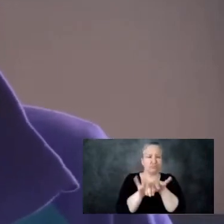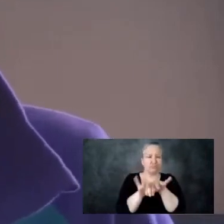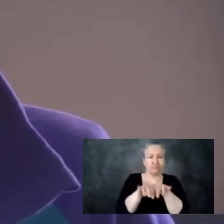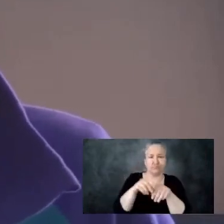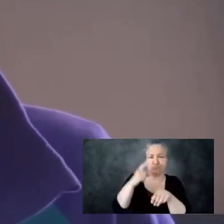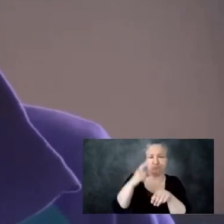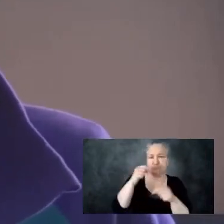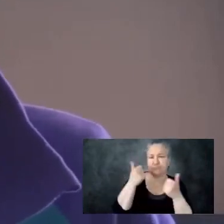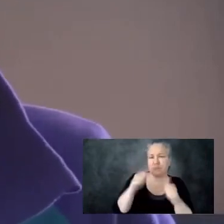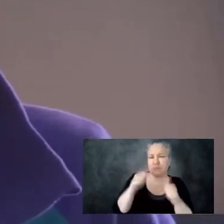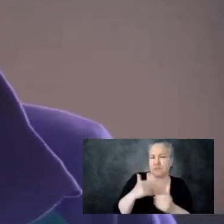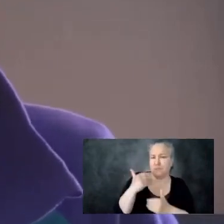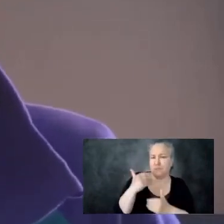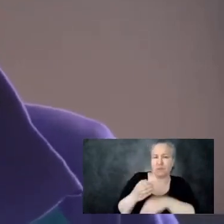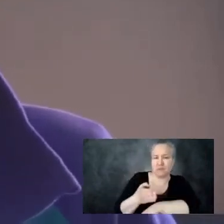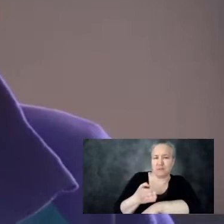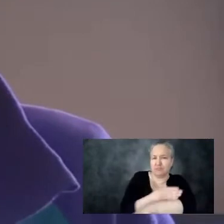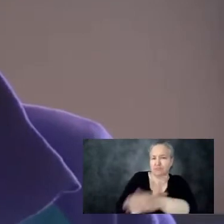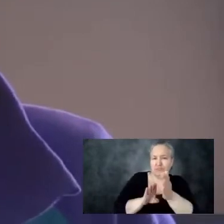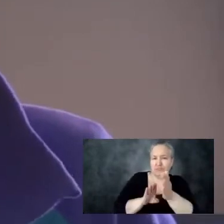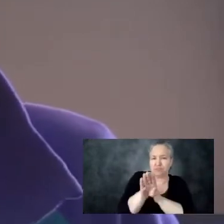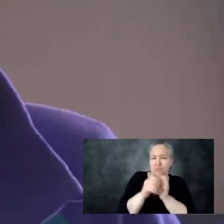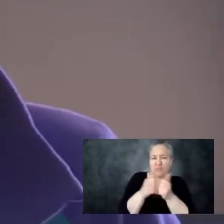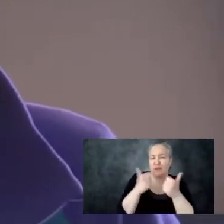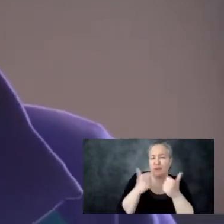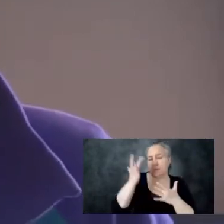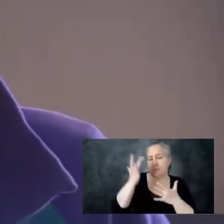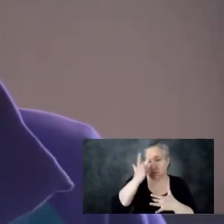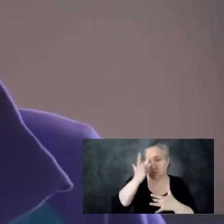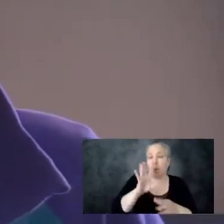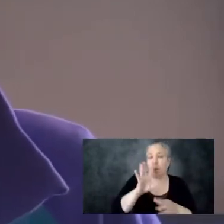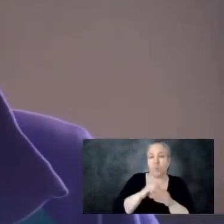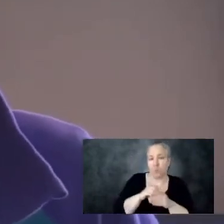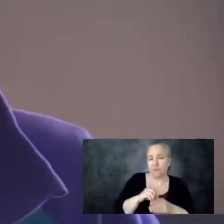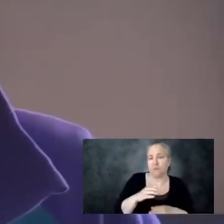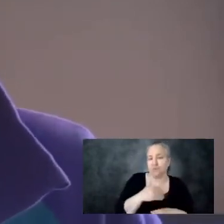for any progress in any disease, including breast cancer.